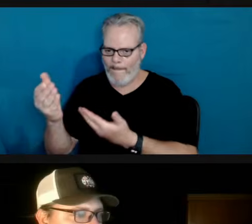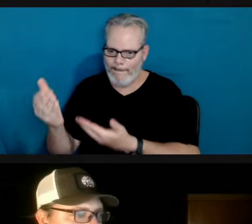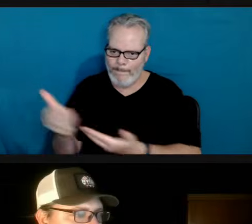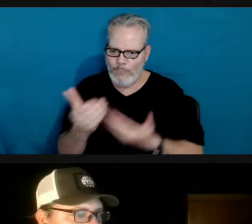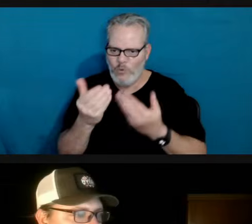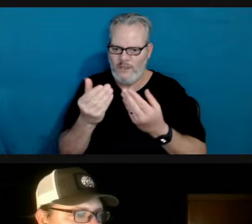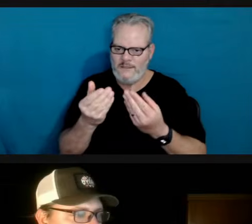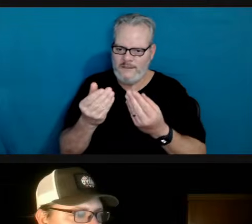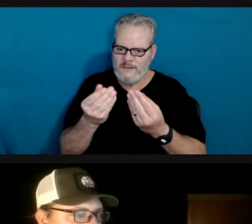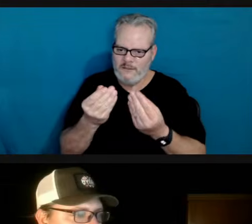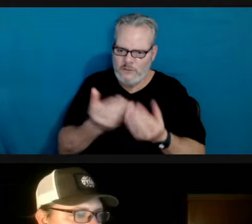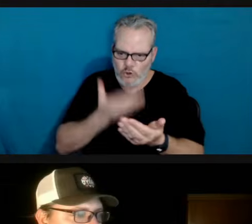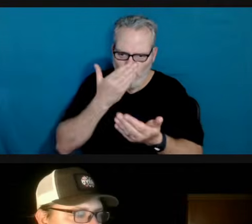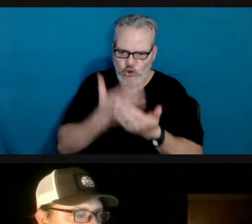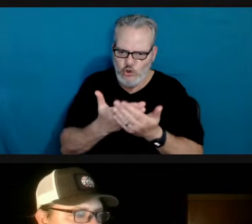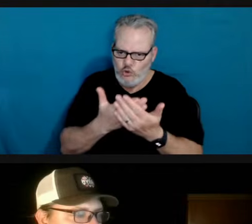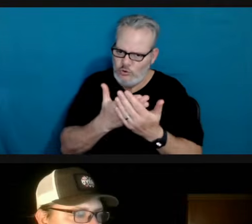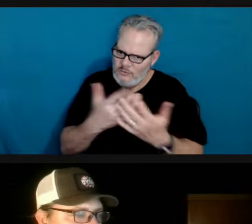and lightning as well.